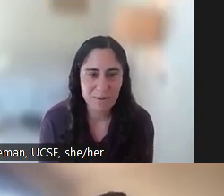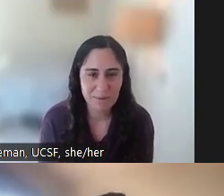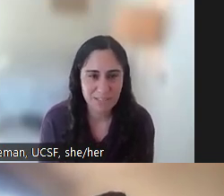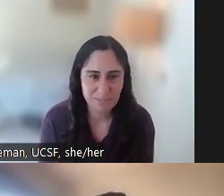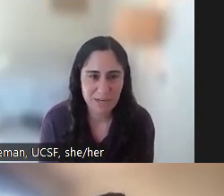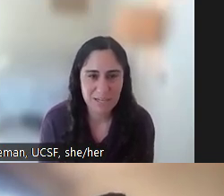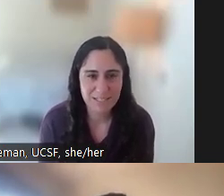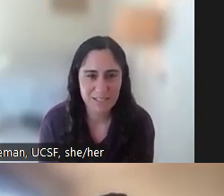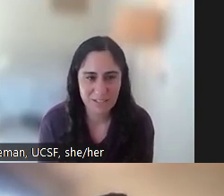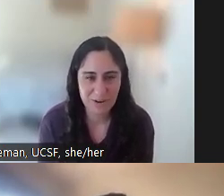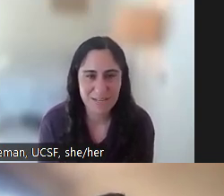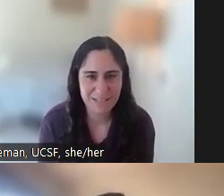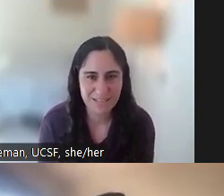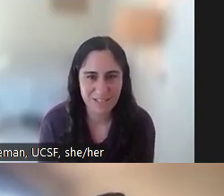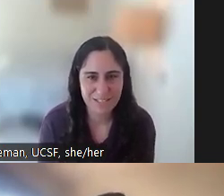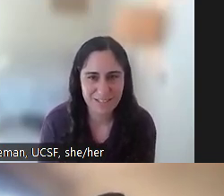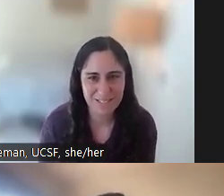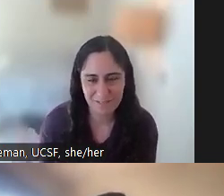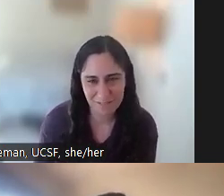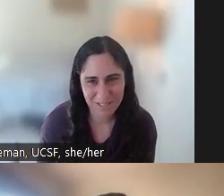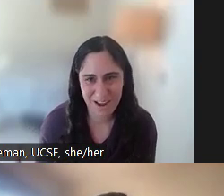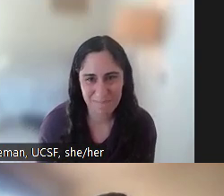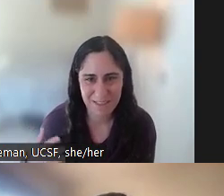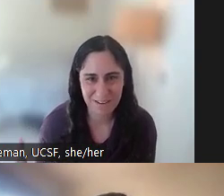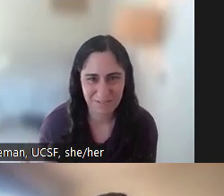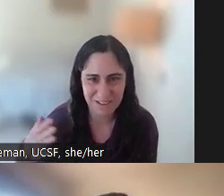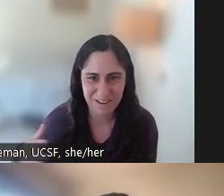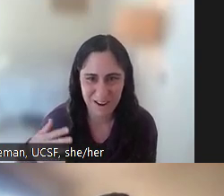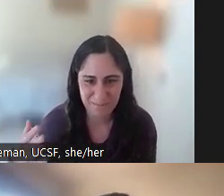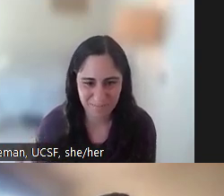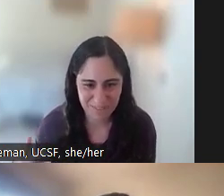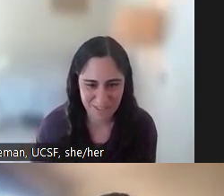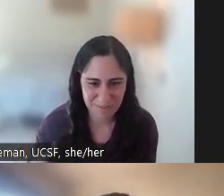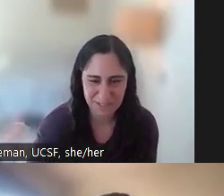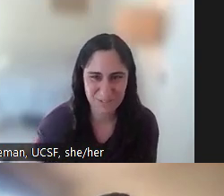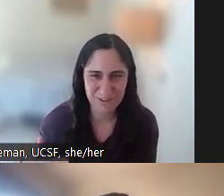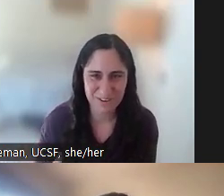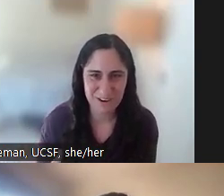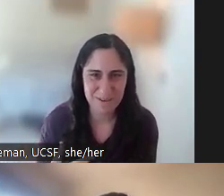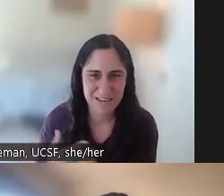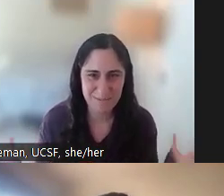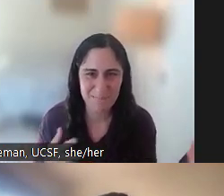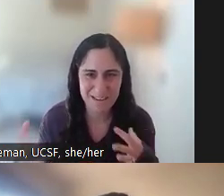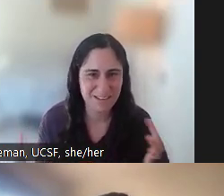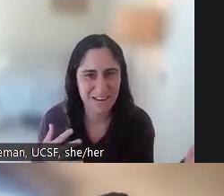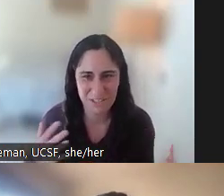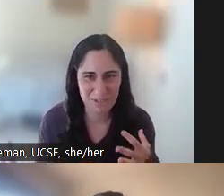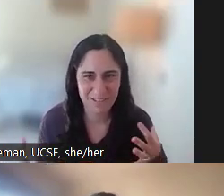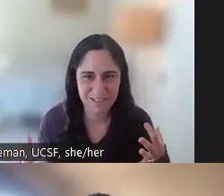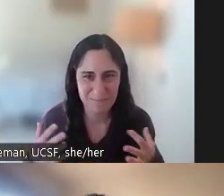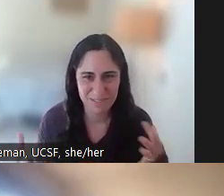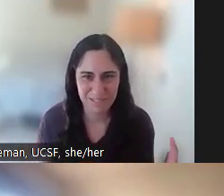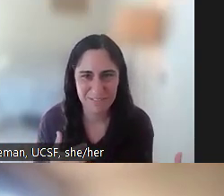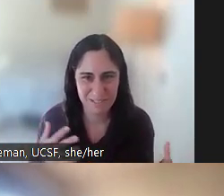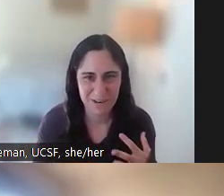about people's experiences, stories, and histories. And this really, I think the the person who spoke at the very beginning about making the connection